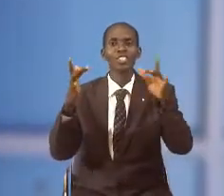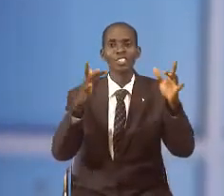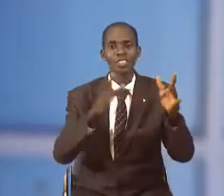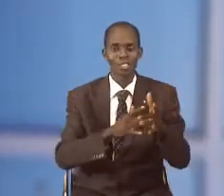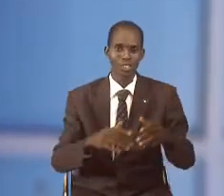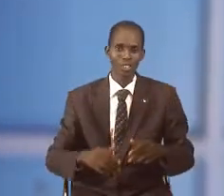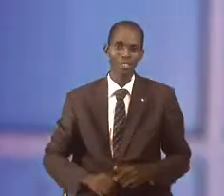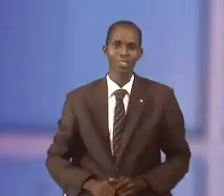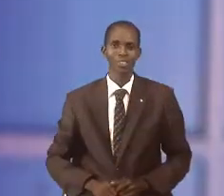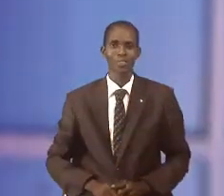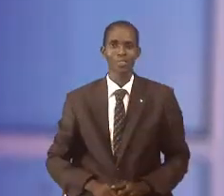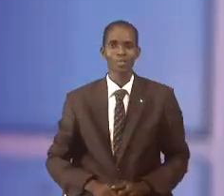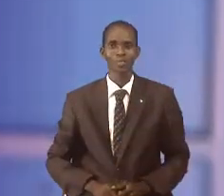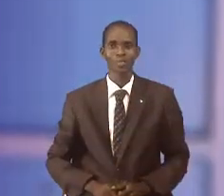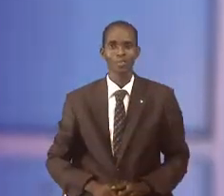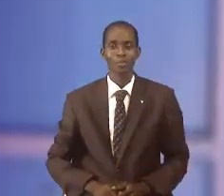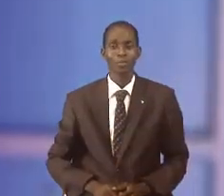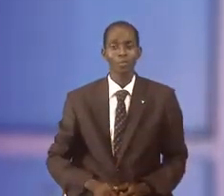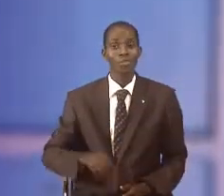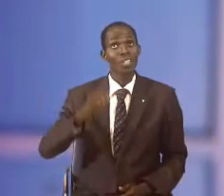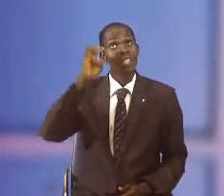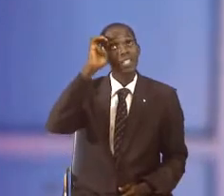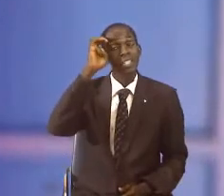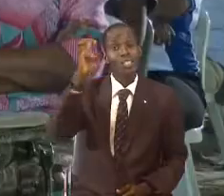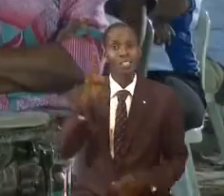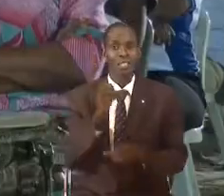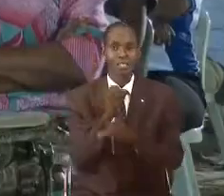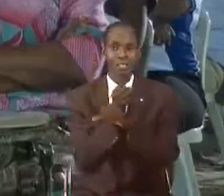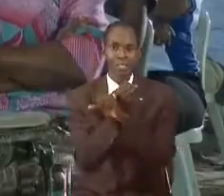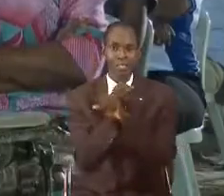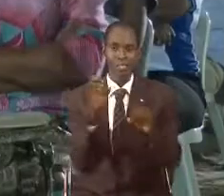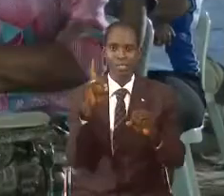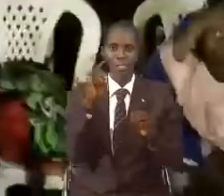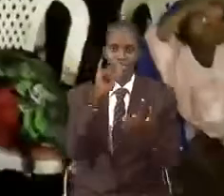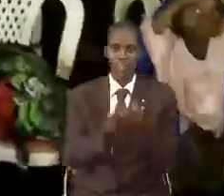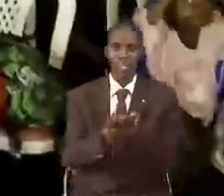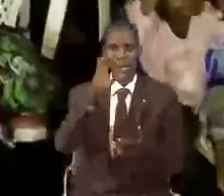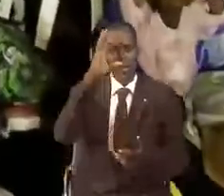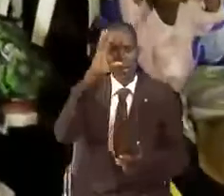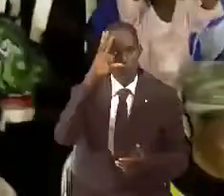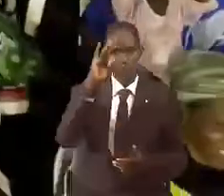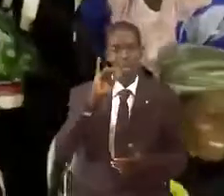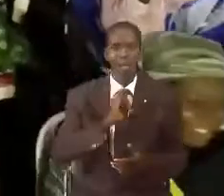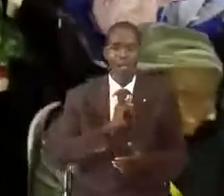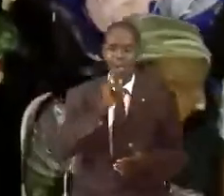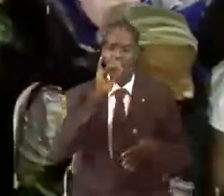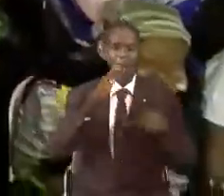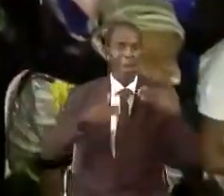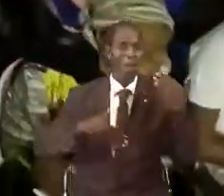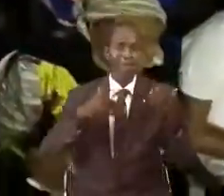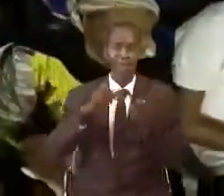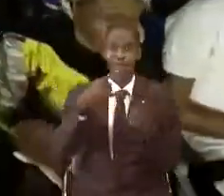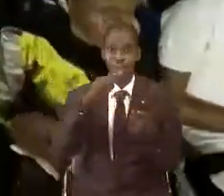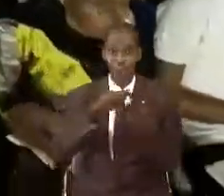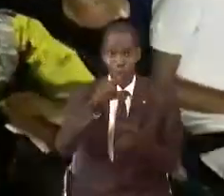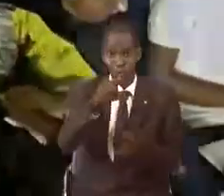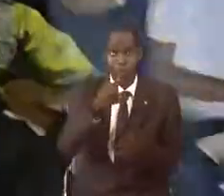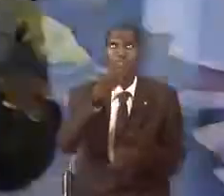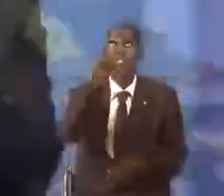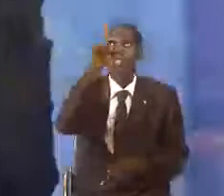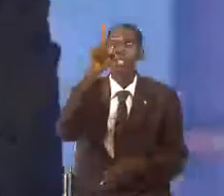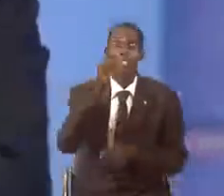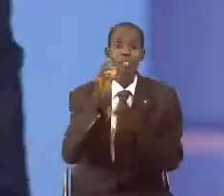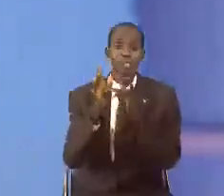Jesus. Somebody shout, Jesus. He saved that man.